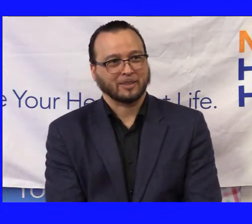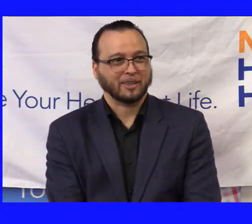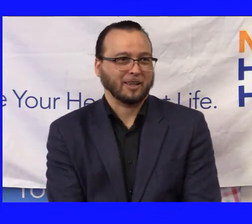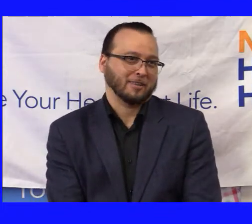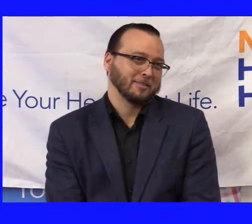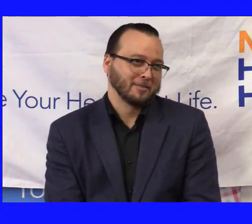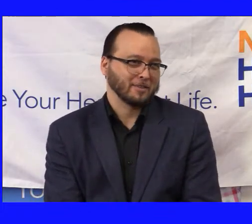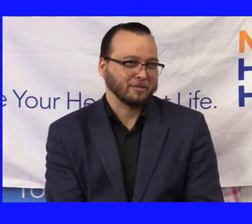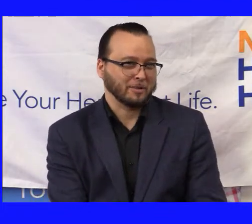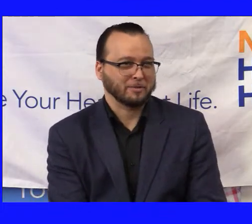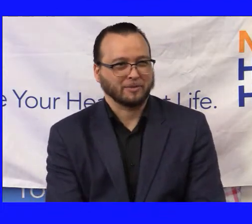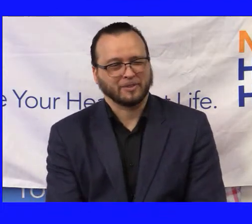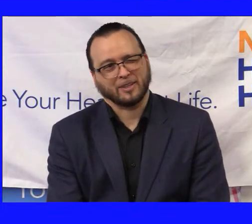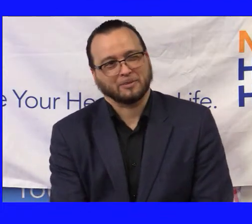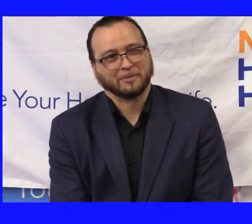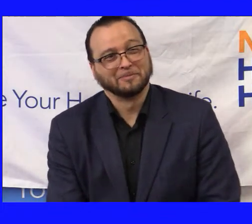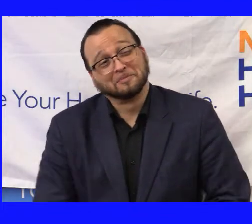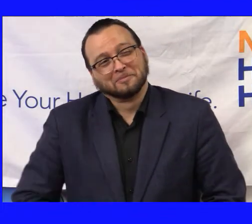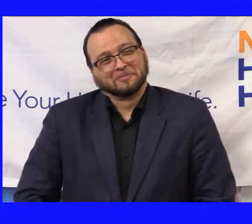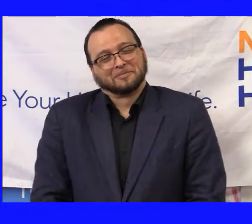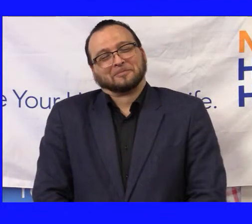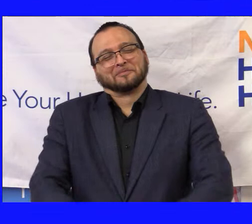comment, Dr. Davis, is that,